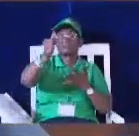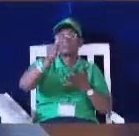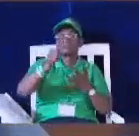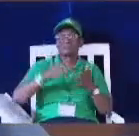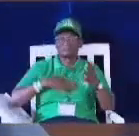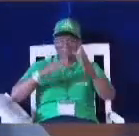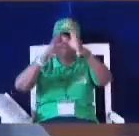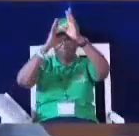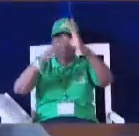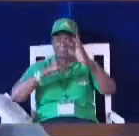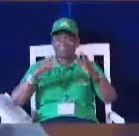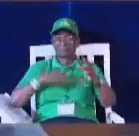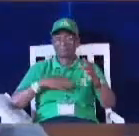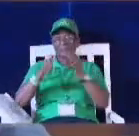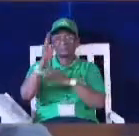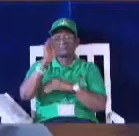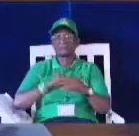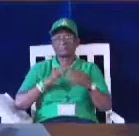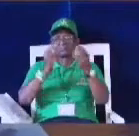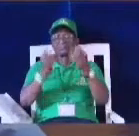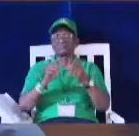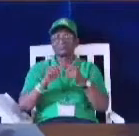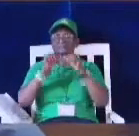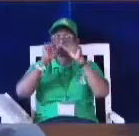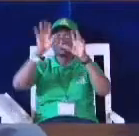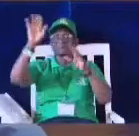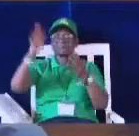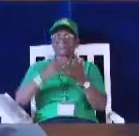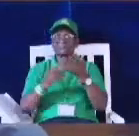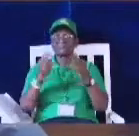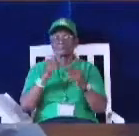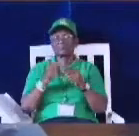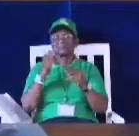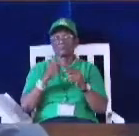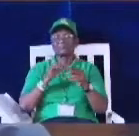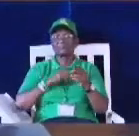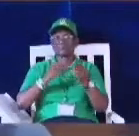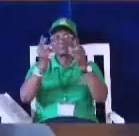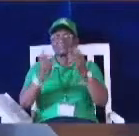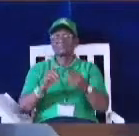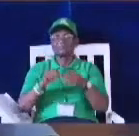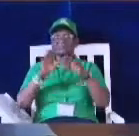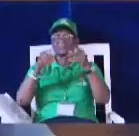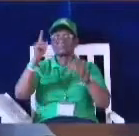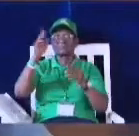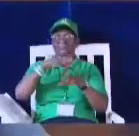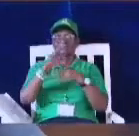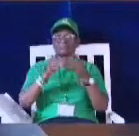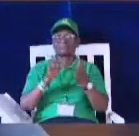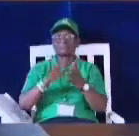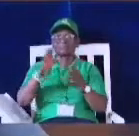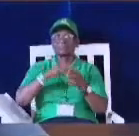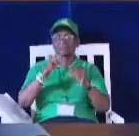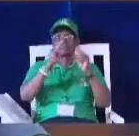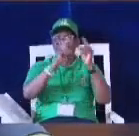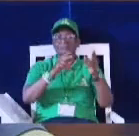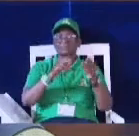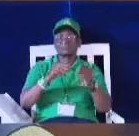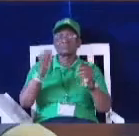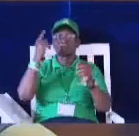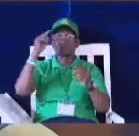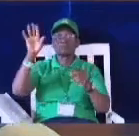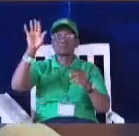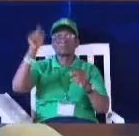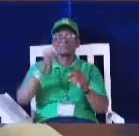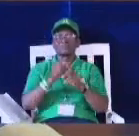My Father, my God, I want to bless your holy name. I want to give you all glory and honor for your